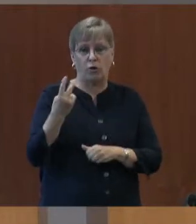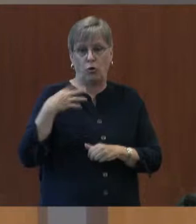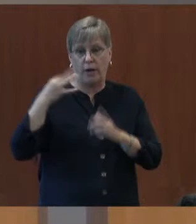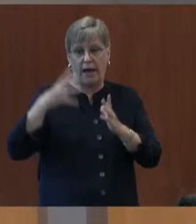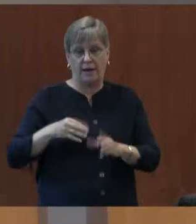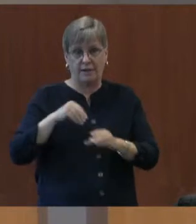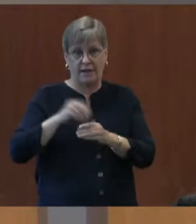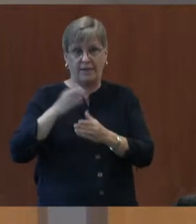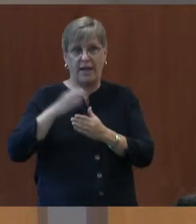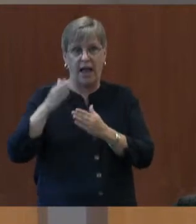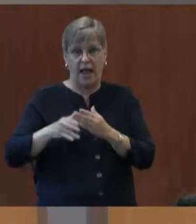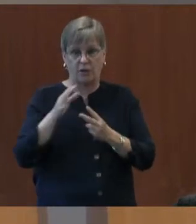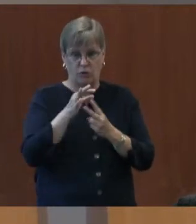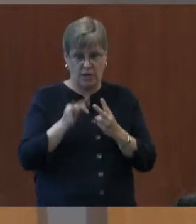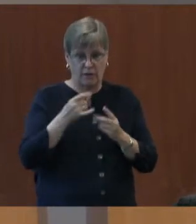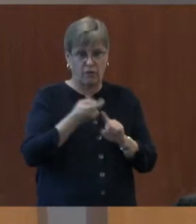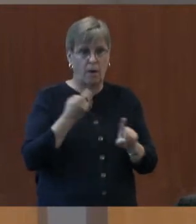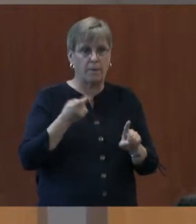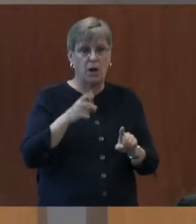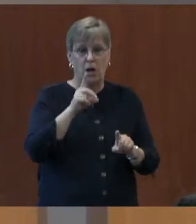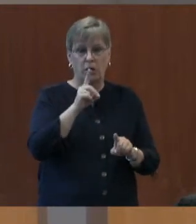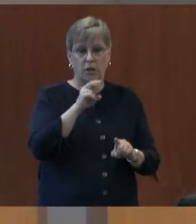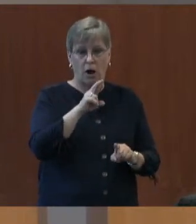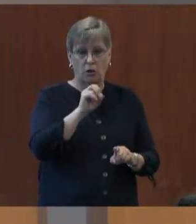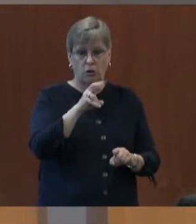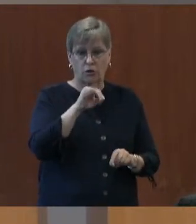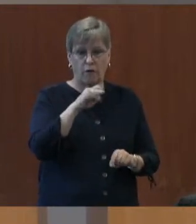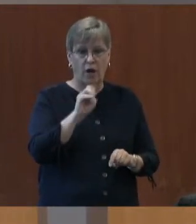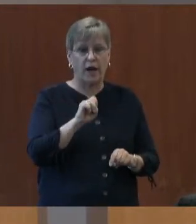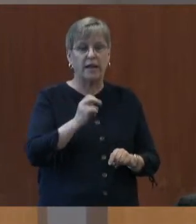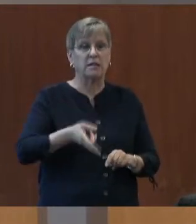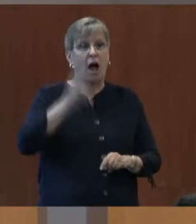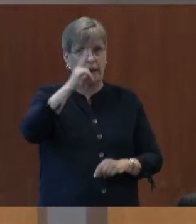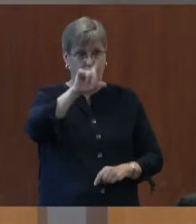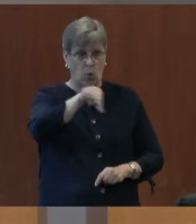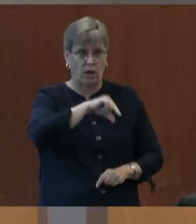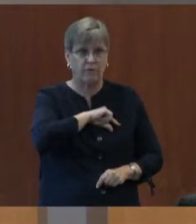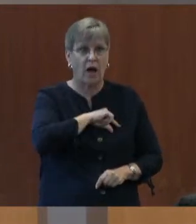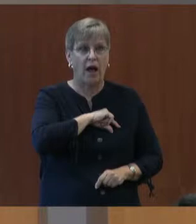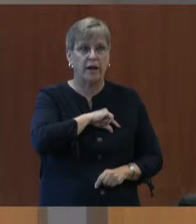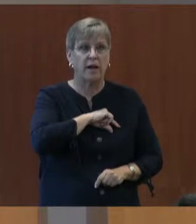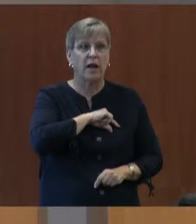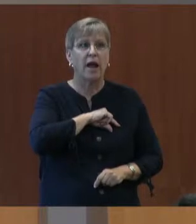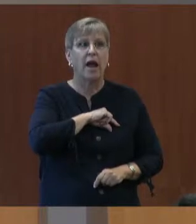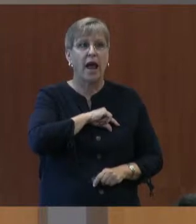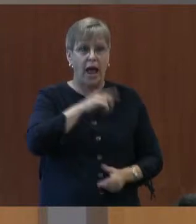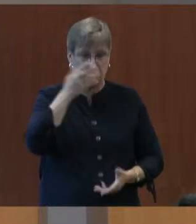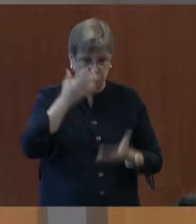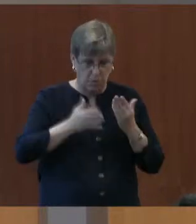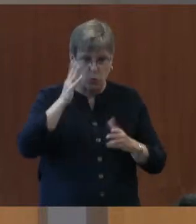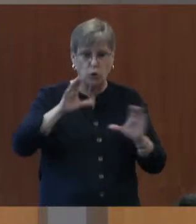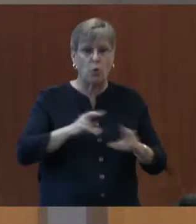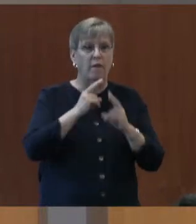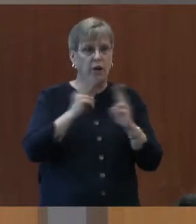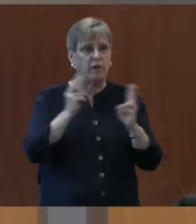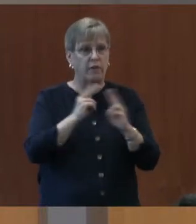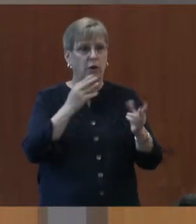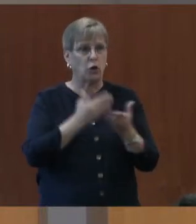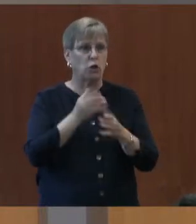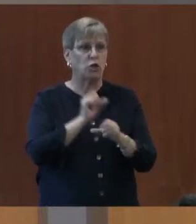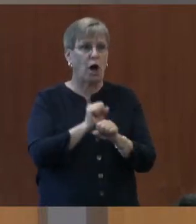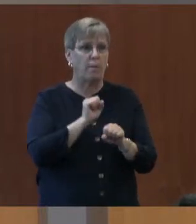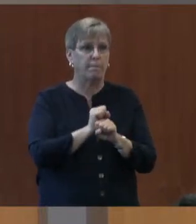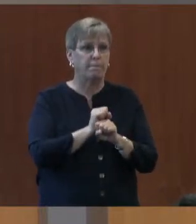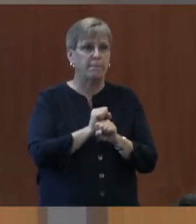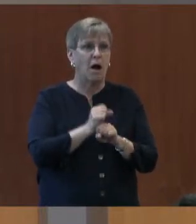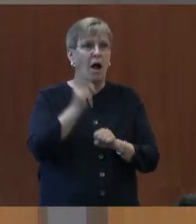in the end to pick from, Dr. Savine is highly qualified and probably will do a very, very good job.